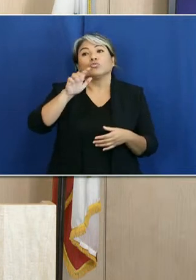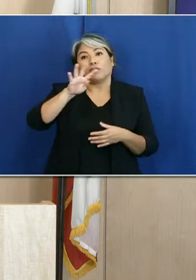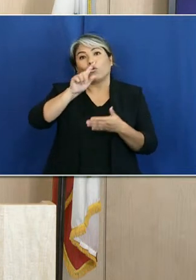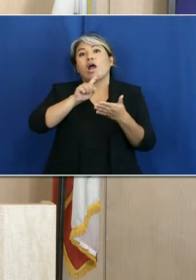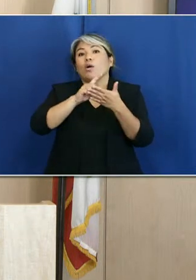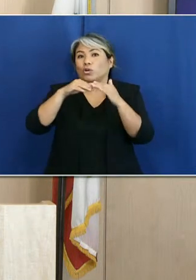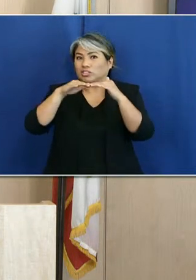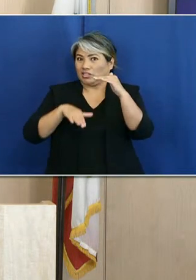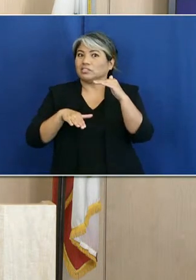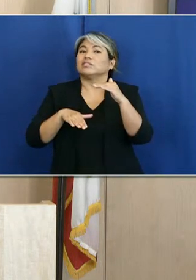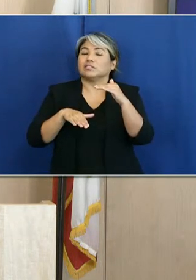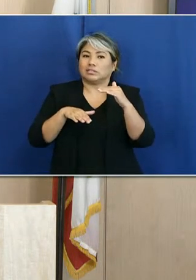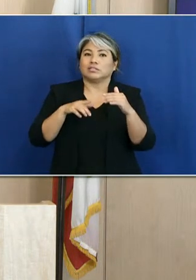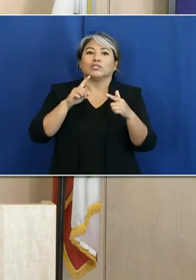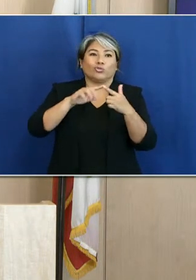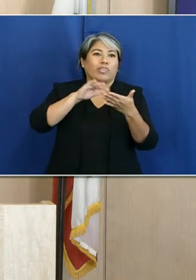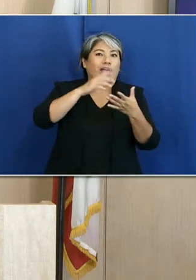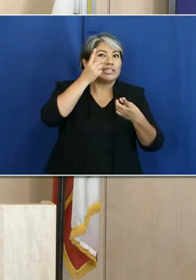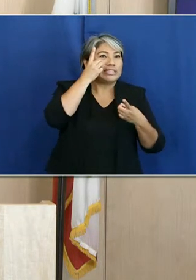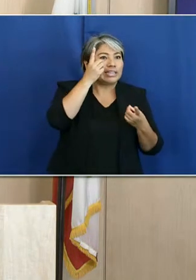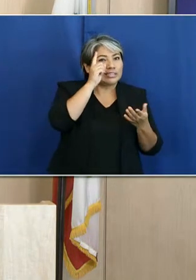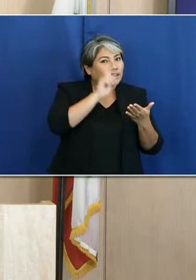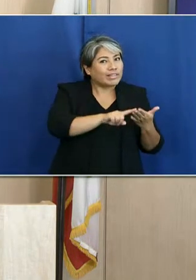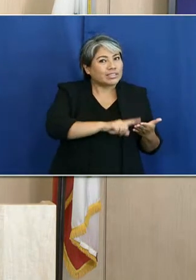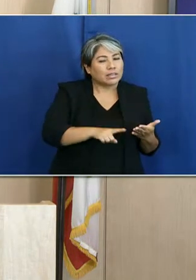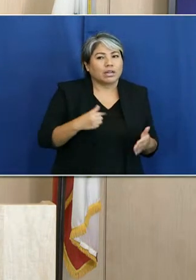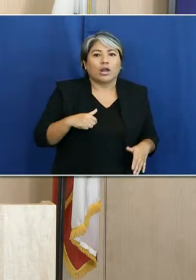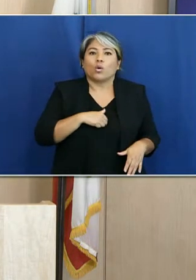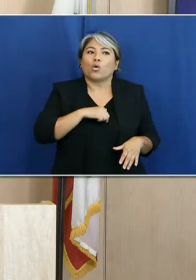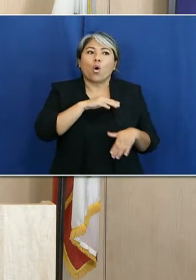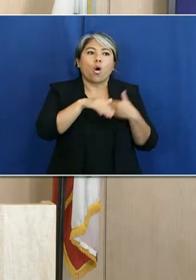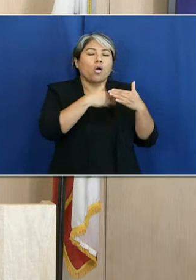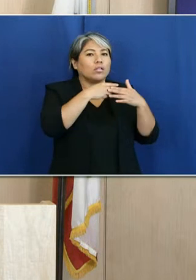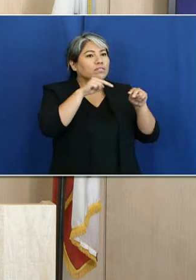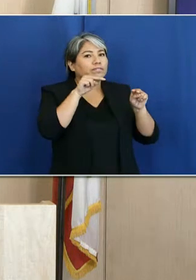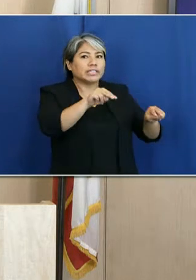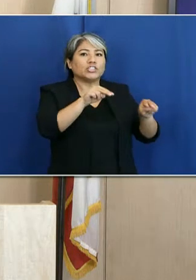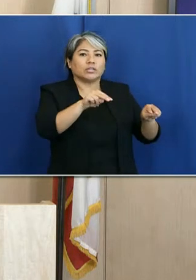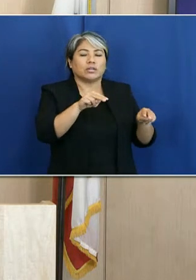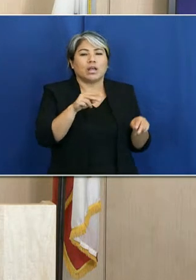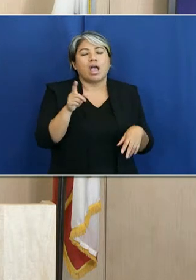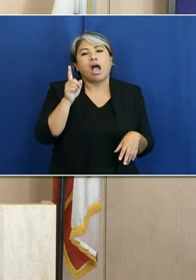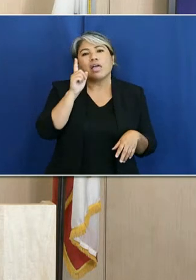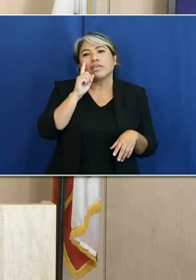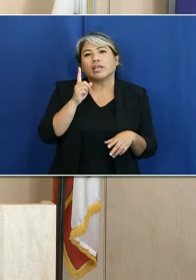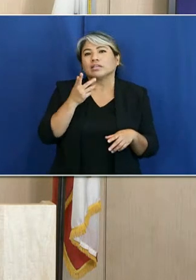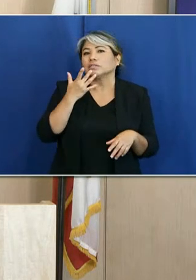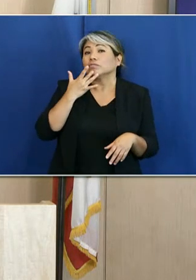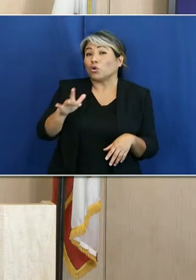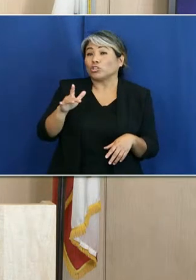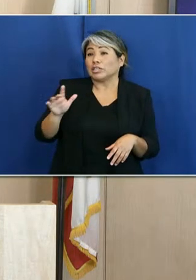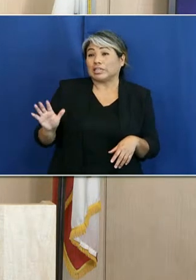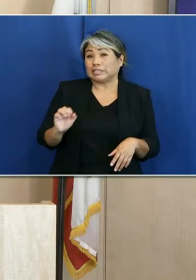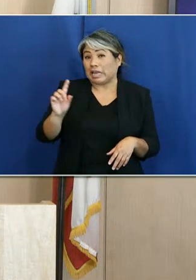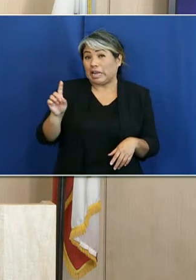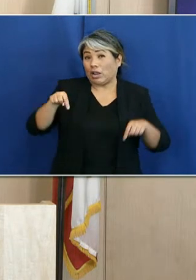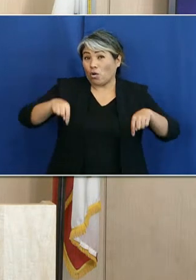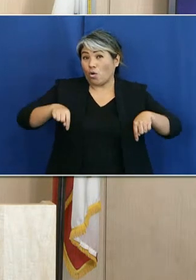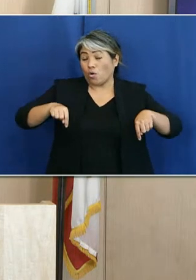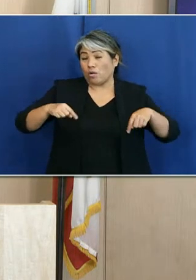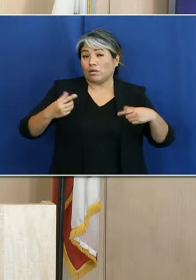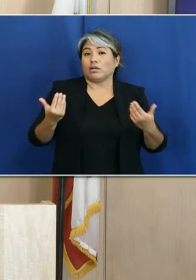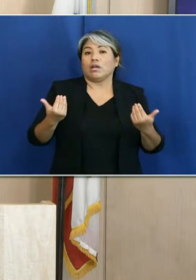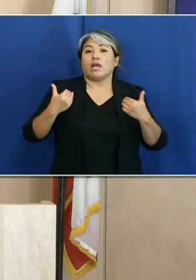to that disease investigation. So we're all vigilant about it. Everyone's trying to work on it. I guess it's a moment to say that we're very fortunate in San Diego